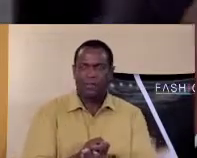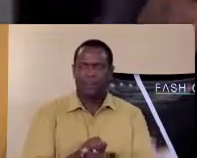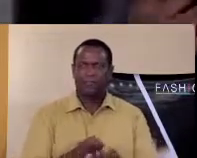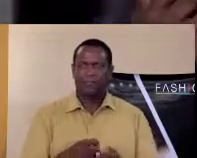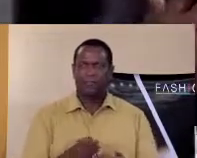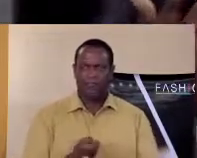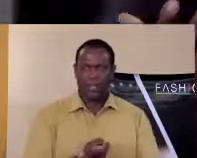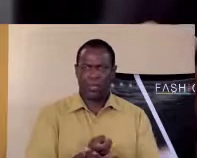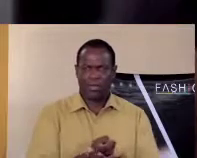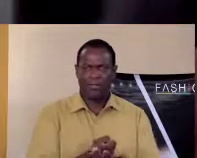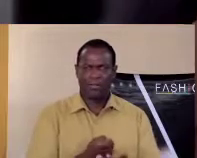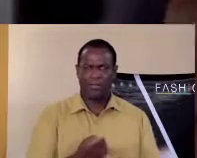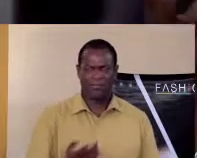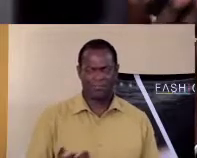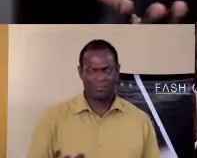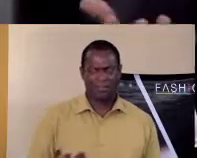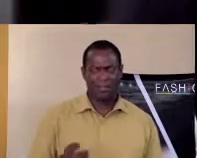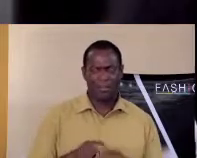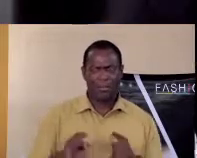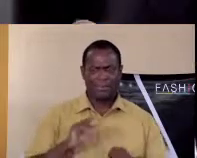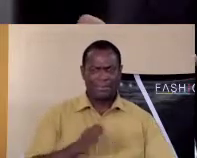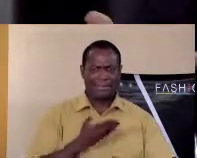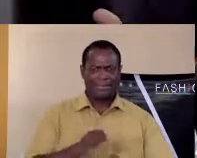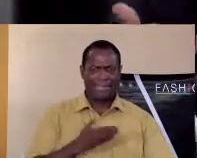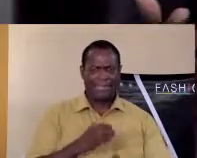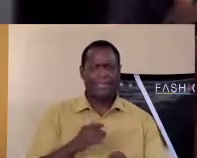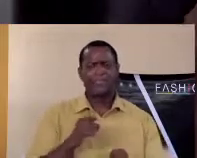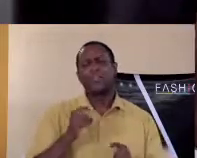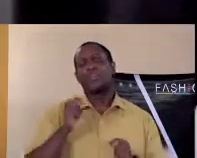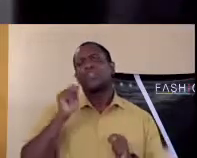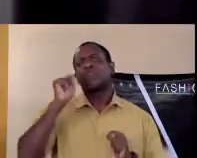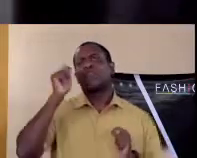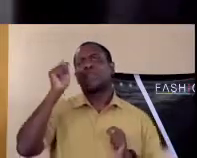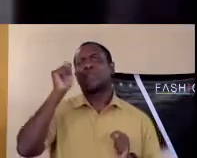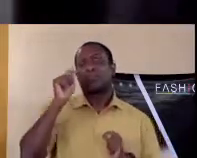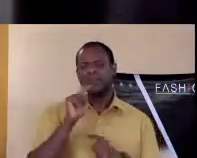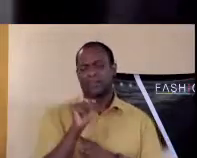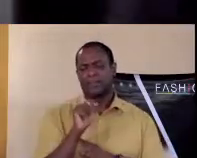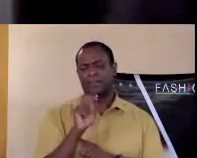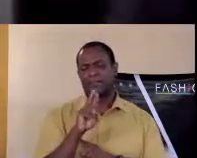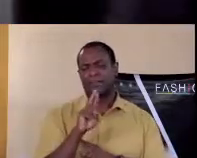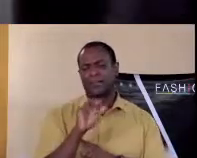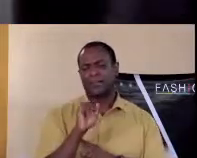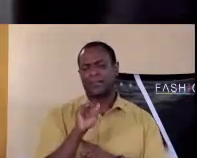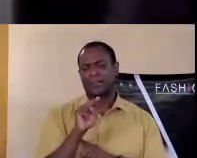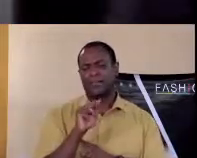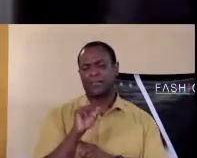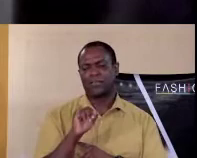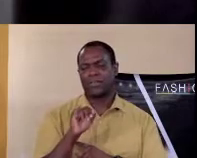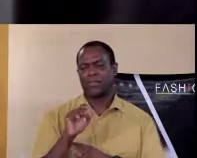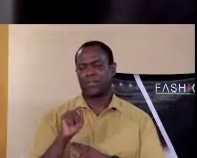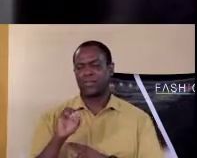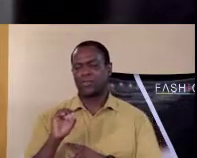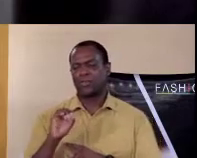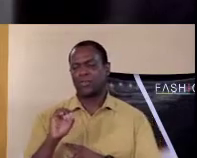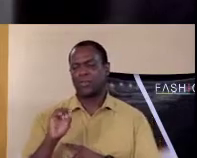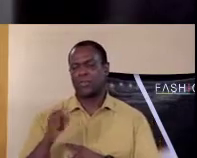think internationally people are snickering because it is incongruous for you to